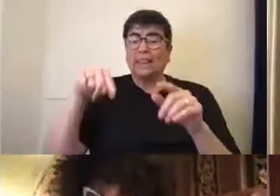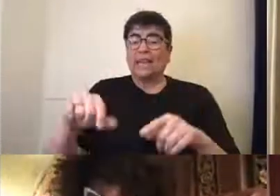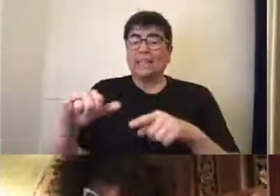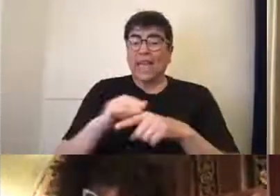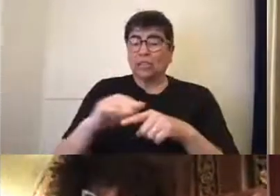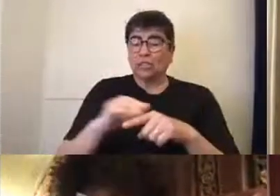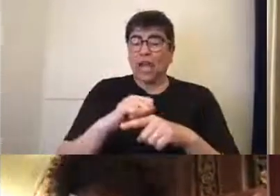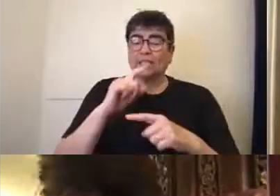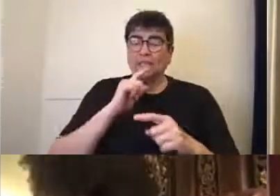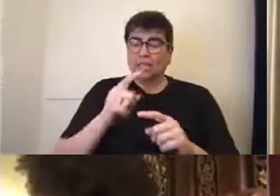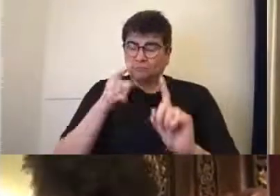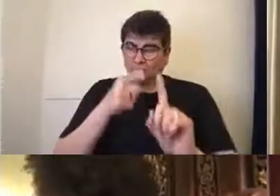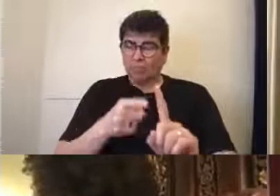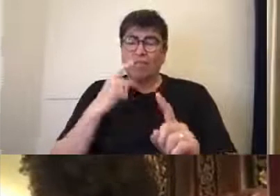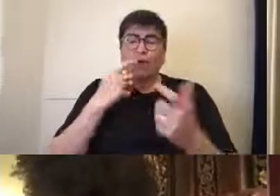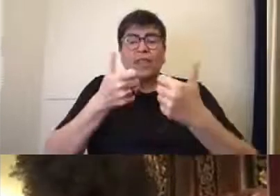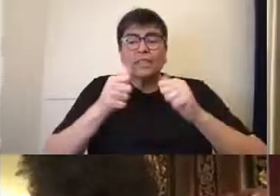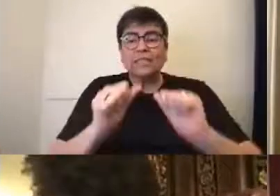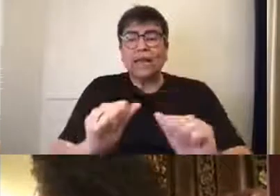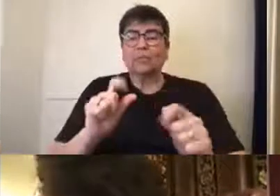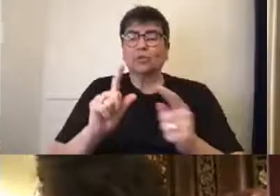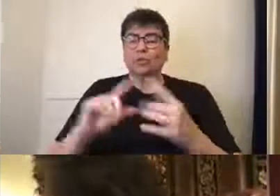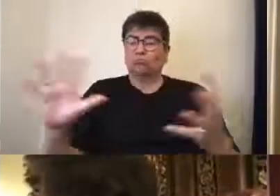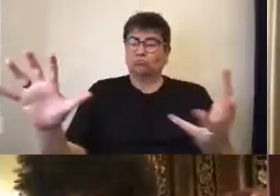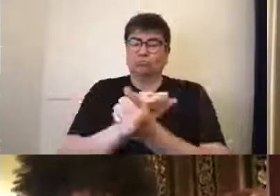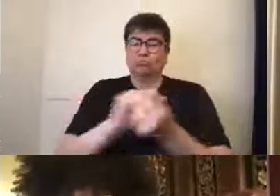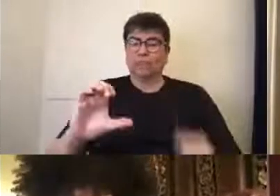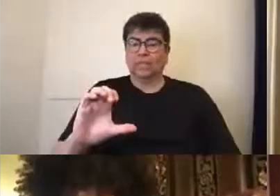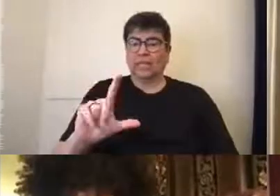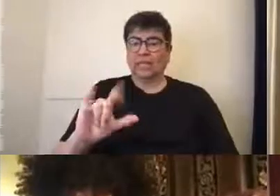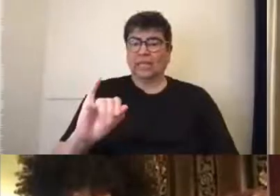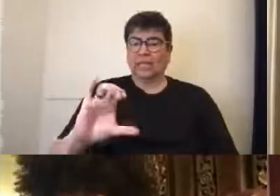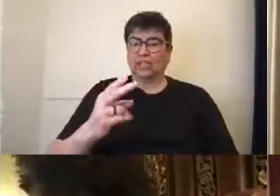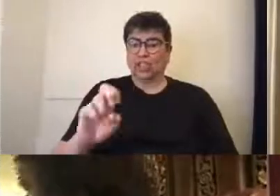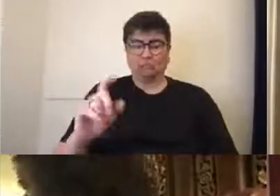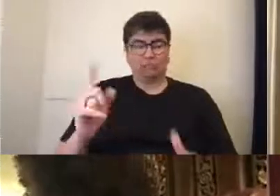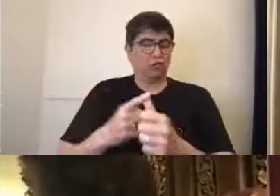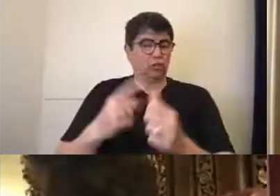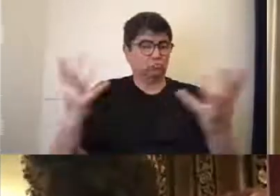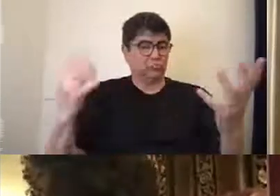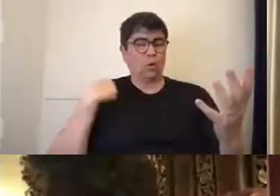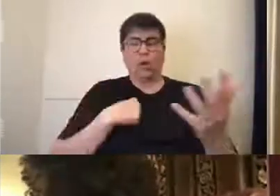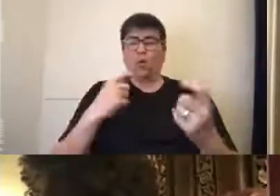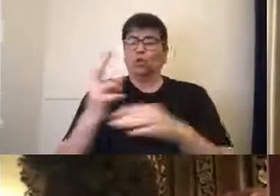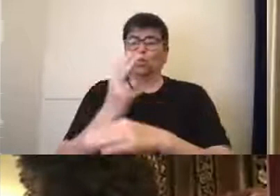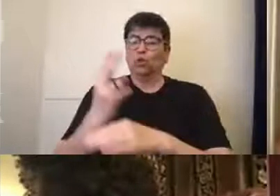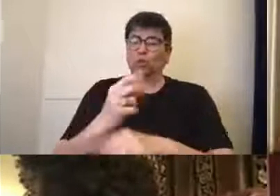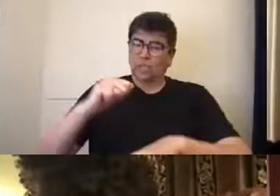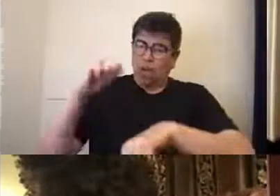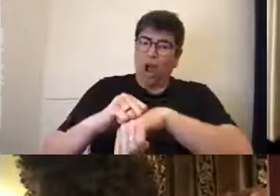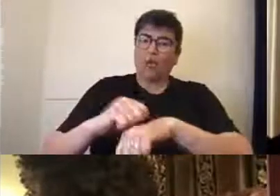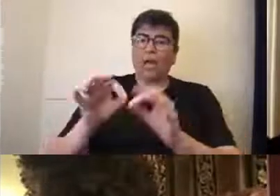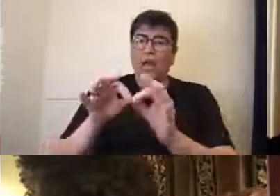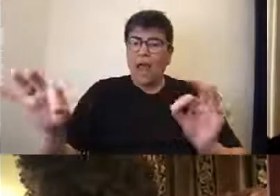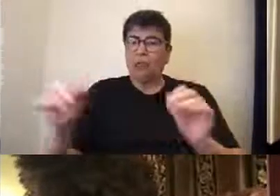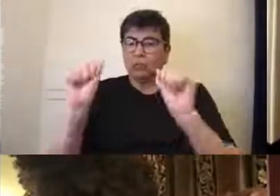premised on the attempt to obliterate cliche, first of all, right? We want to use as concrete a language as